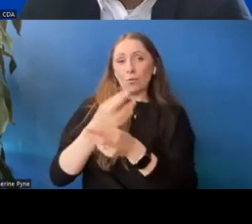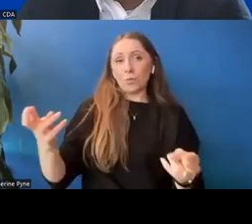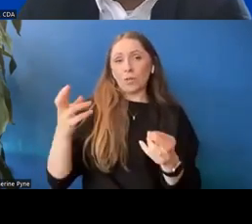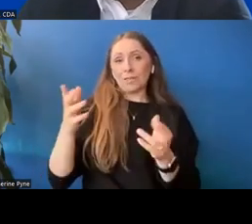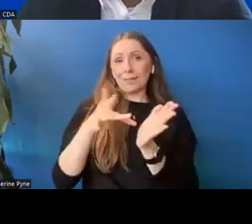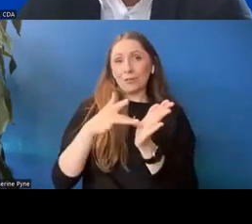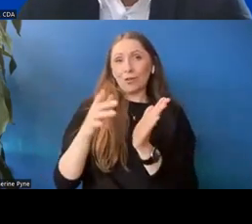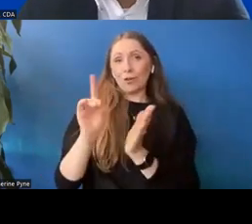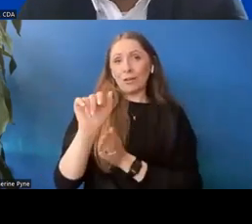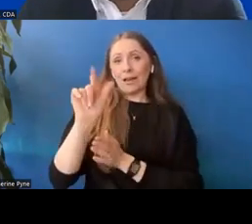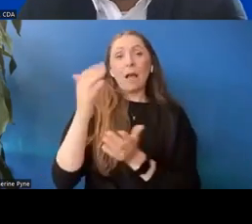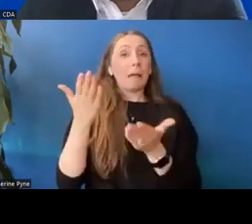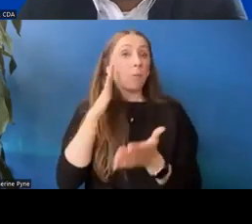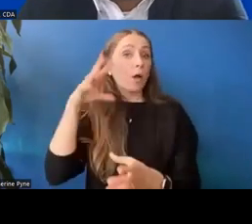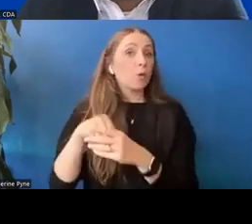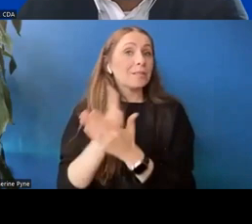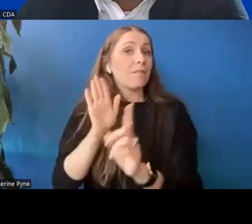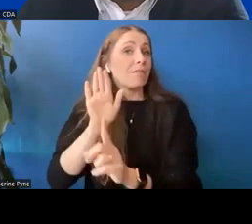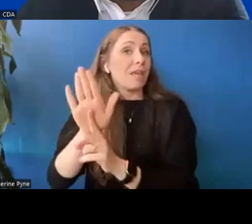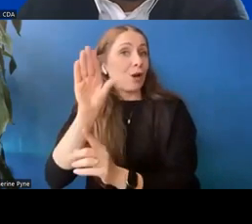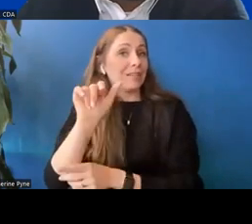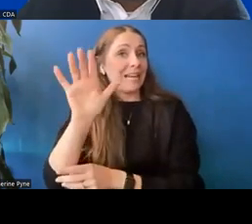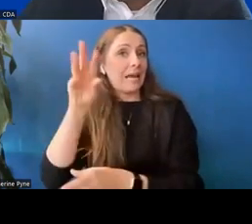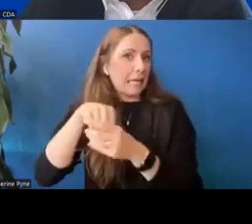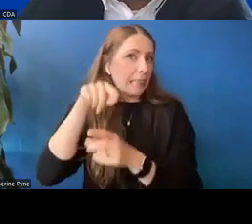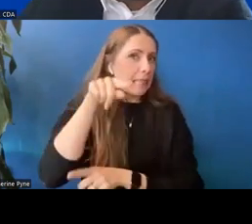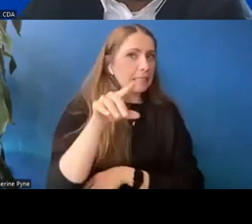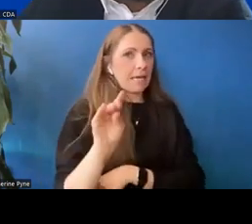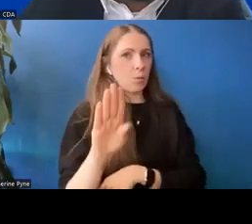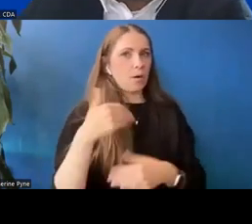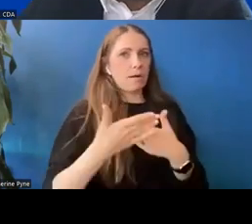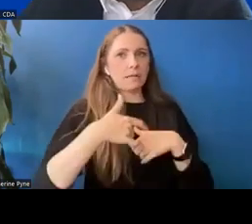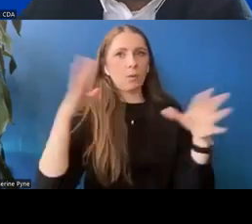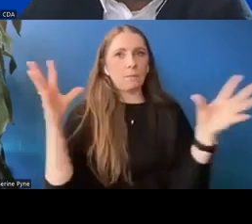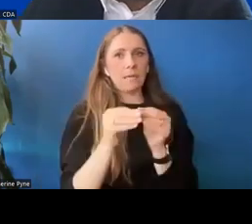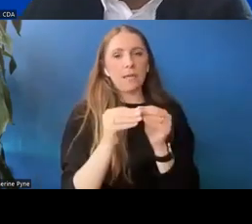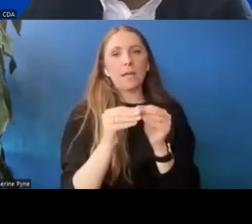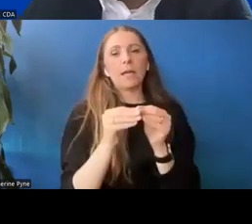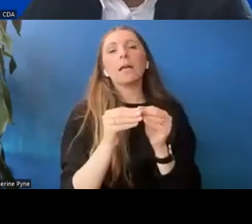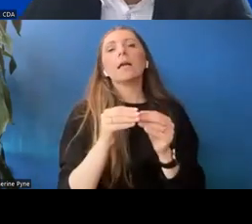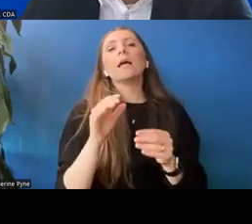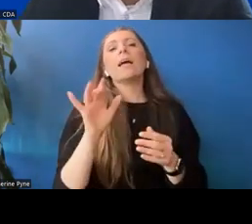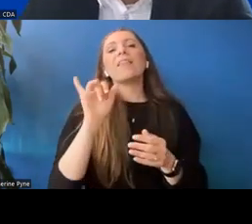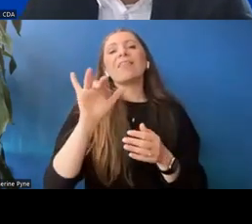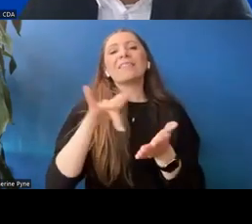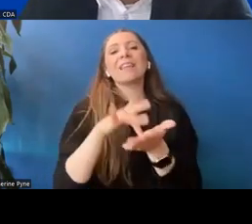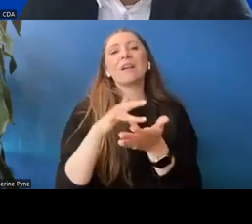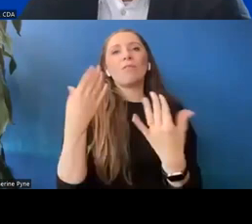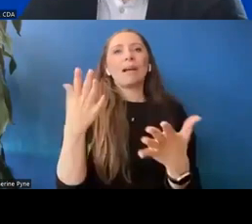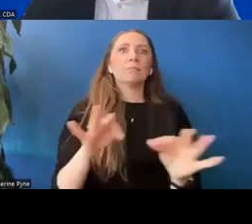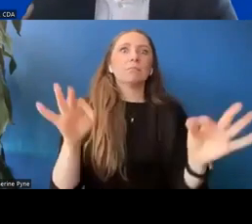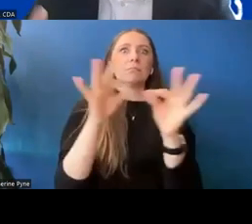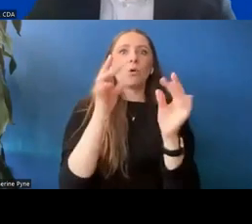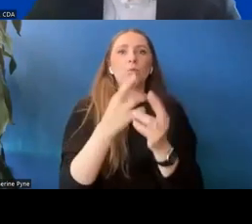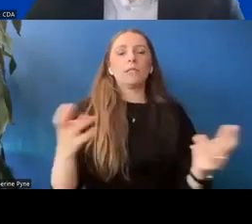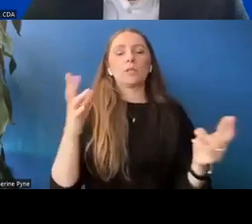as a possibility, maybe including some of those data as part of this dashboard next time we meet. The Caregiver Resource Center provides important services to caregivers, and they